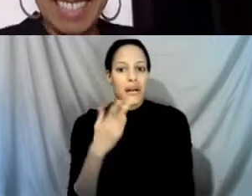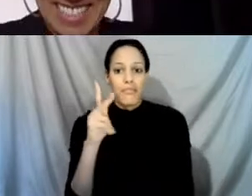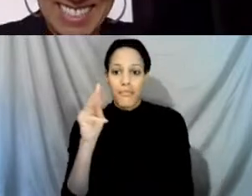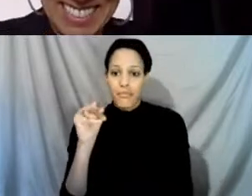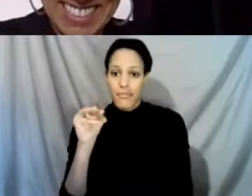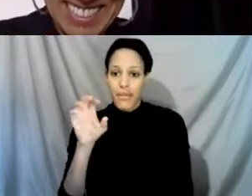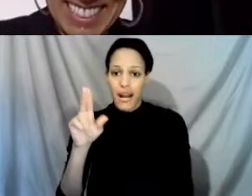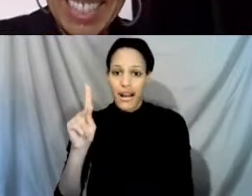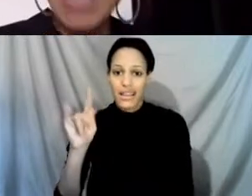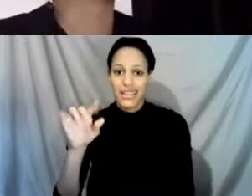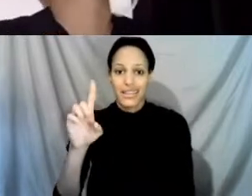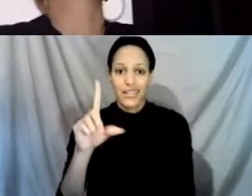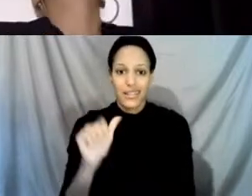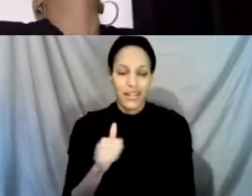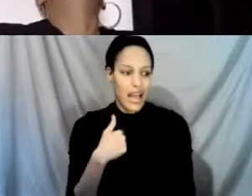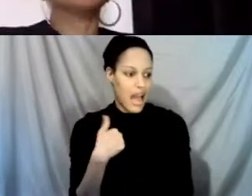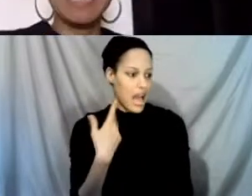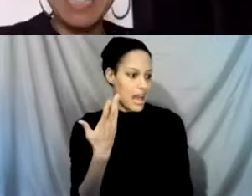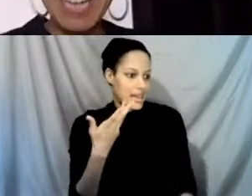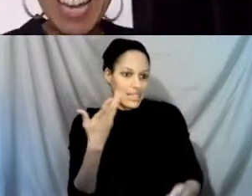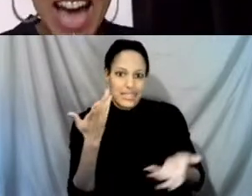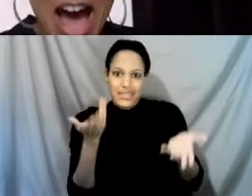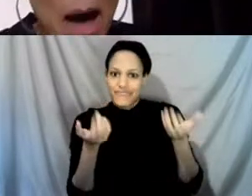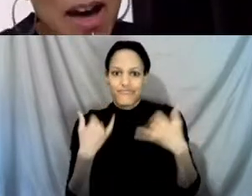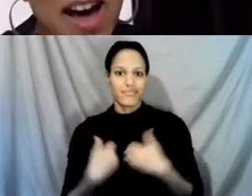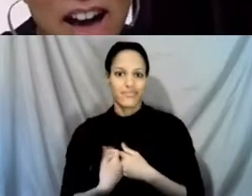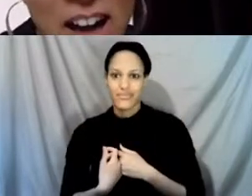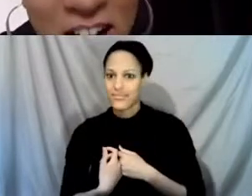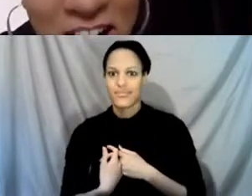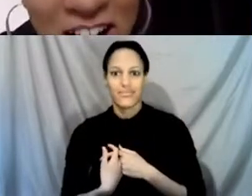You got me on the spot. I know, I didn't mean to do it.